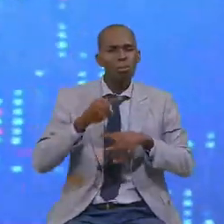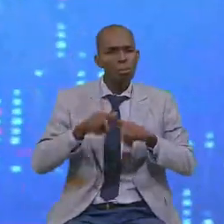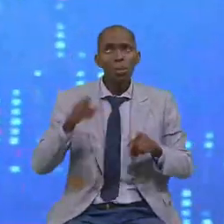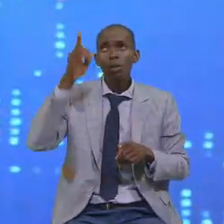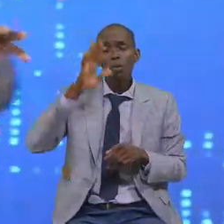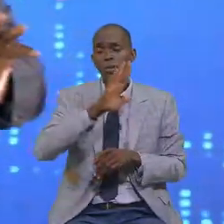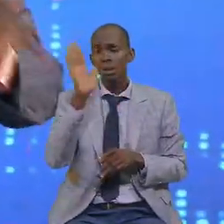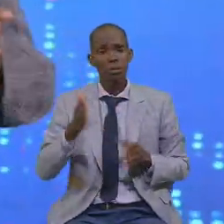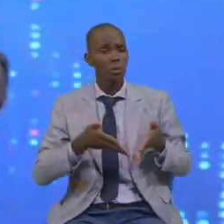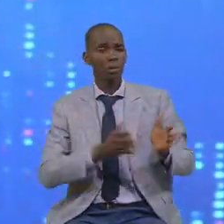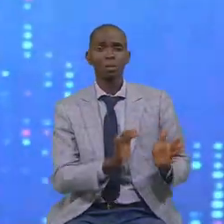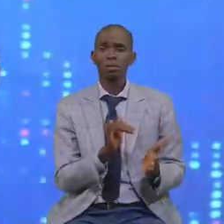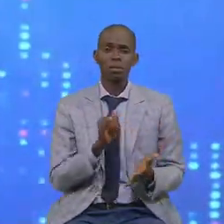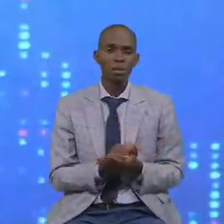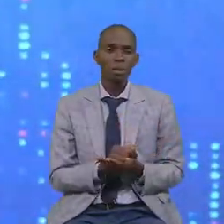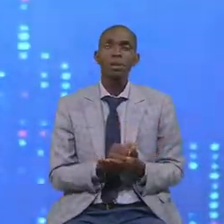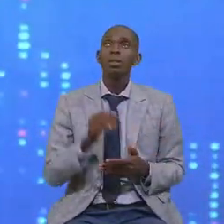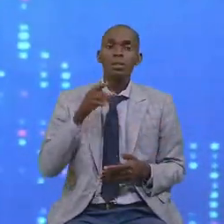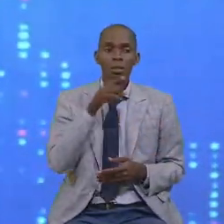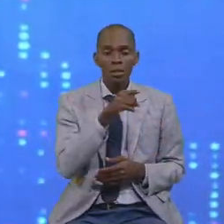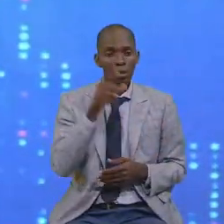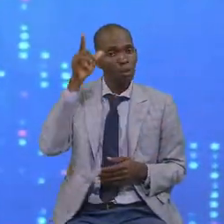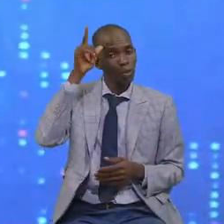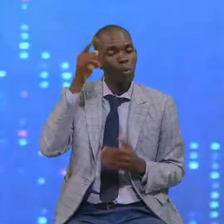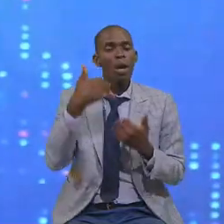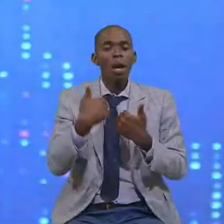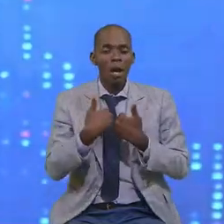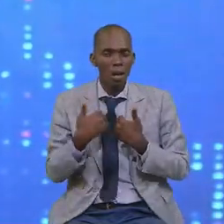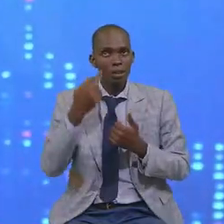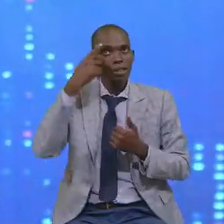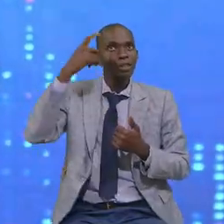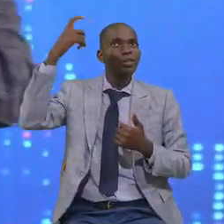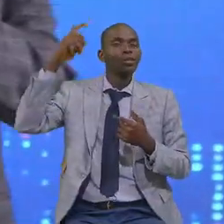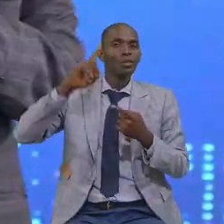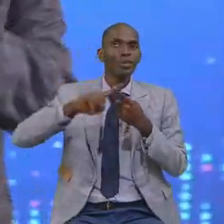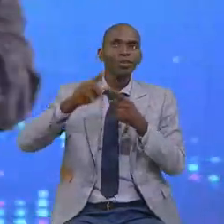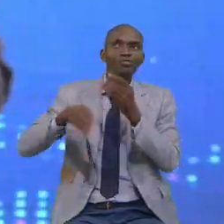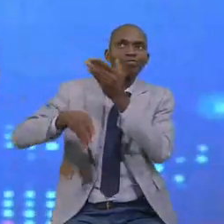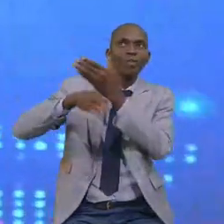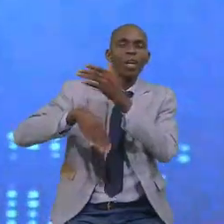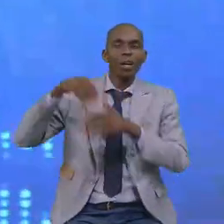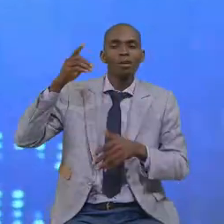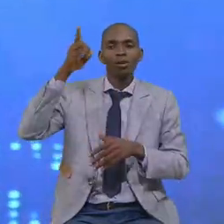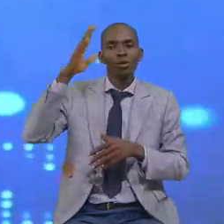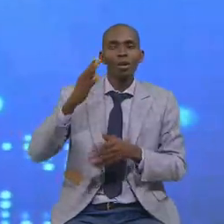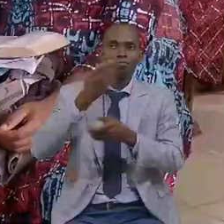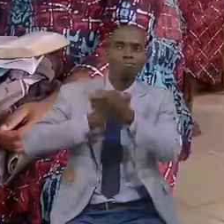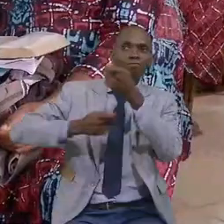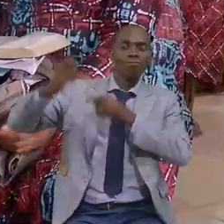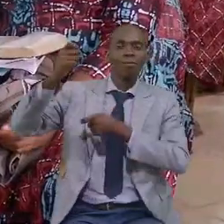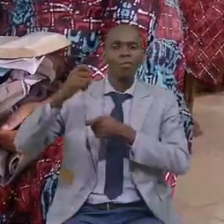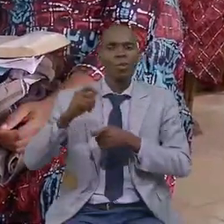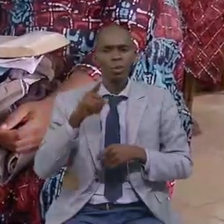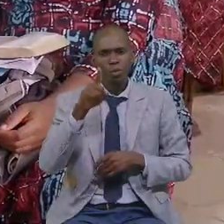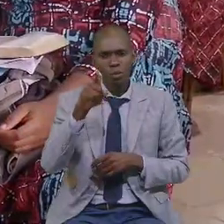that. He had a dream that he was going to replace God. Know what God has said.